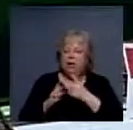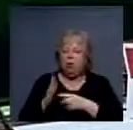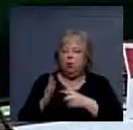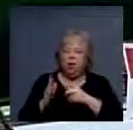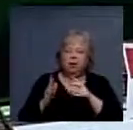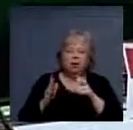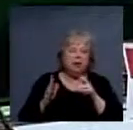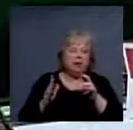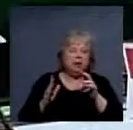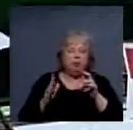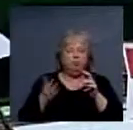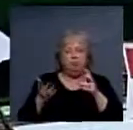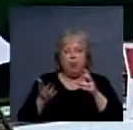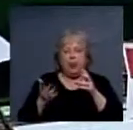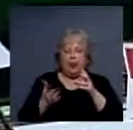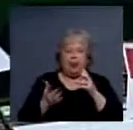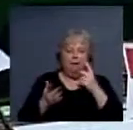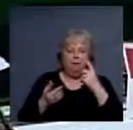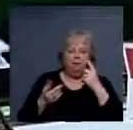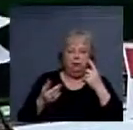neighborhood different from another neighborhood?